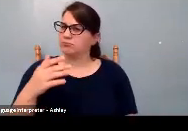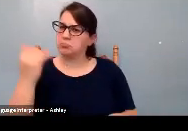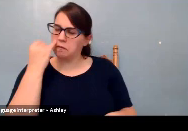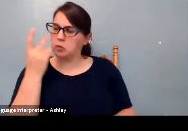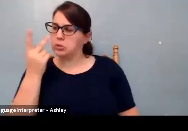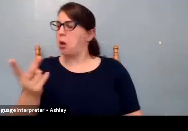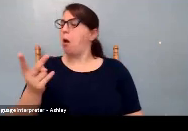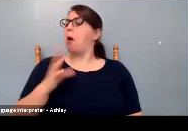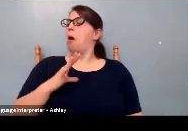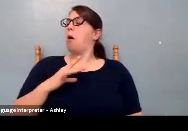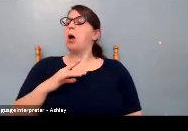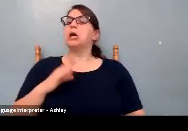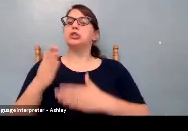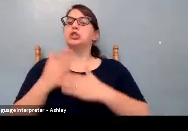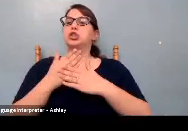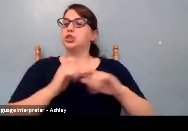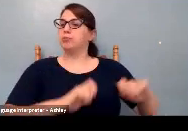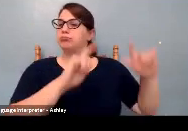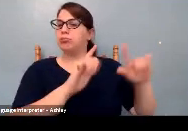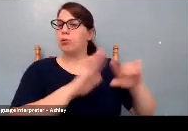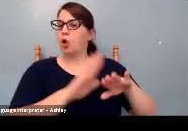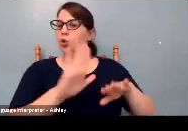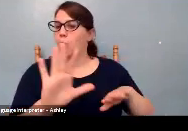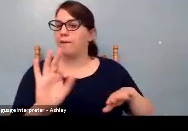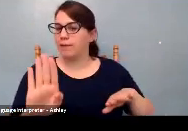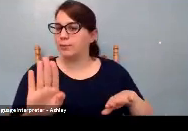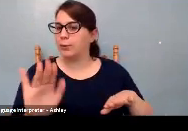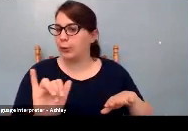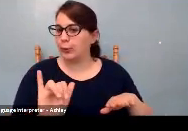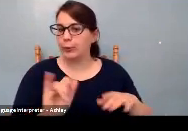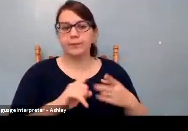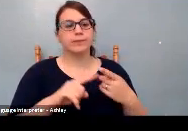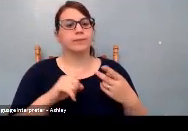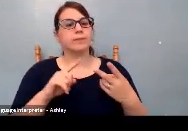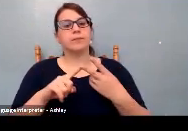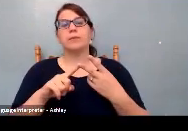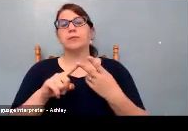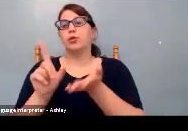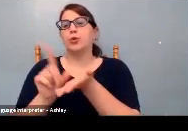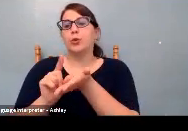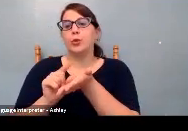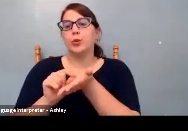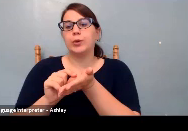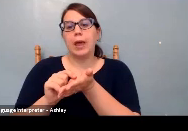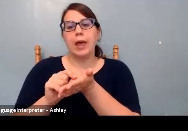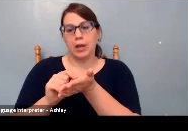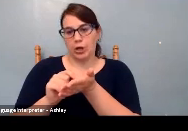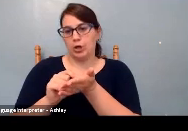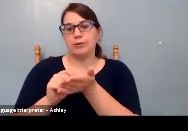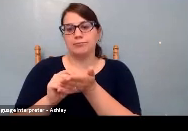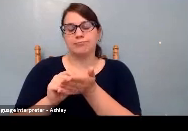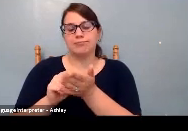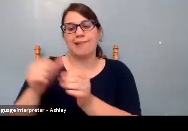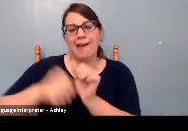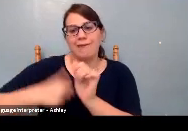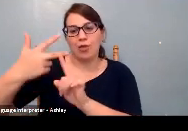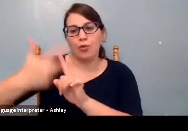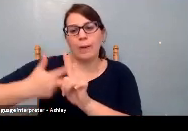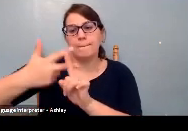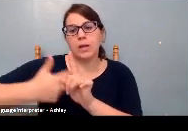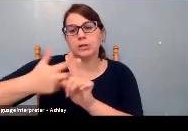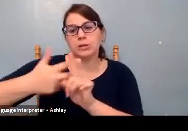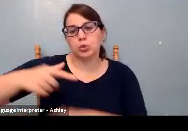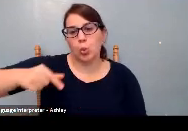word. The other is the newsletter. It's published quarterly. And again, it's an excellent way to stay connected and learn more